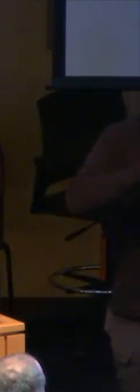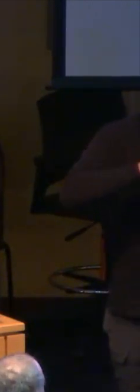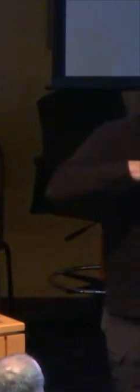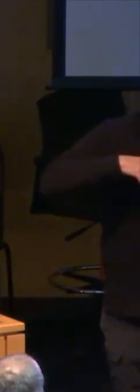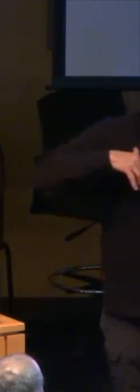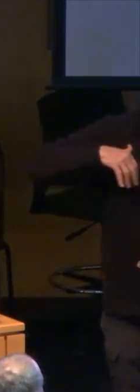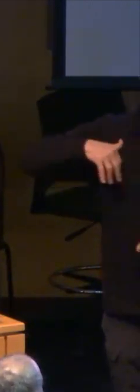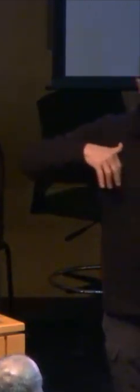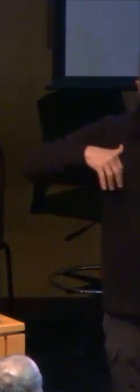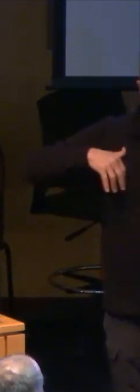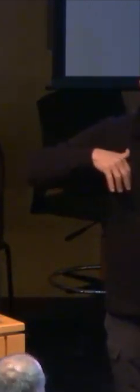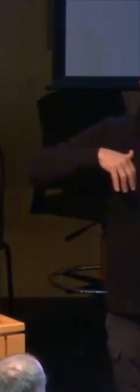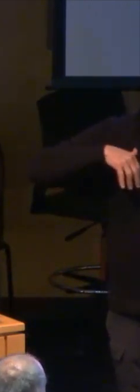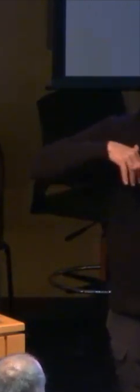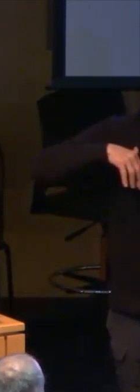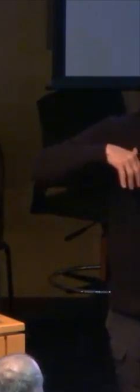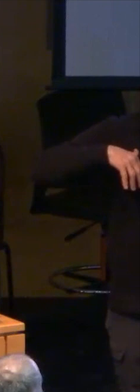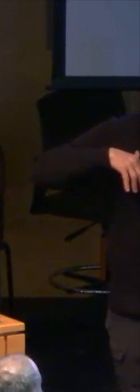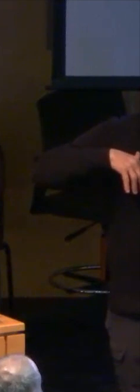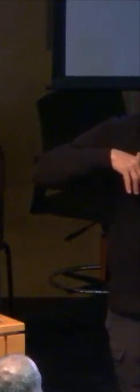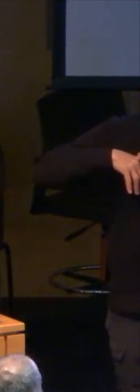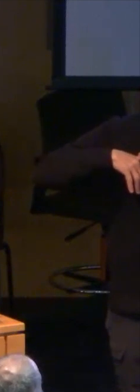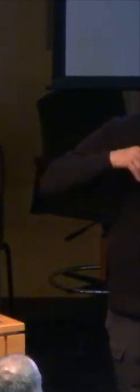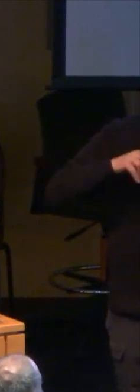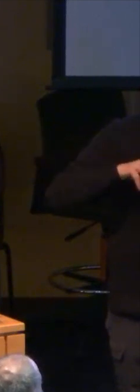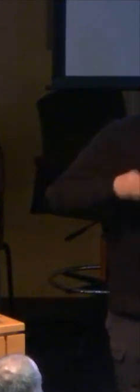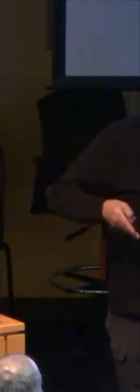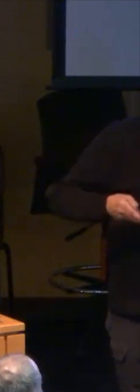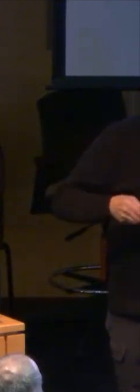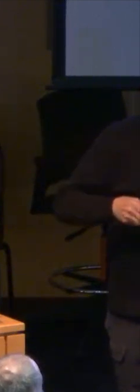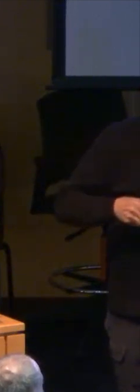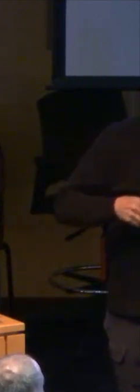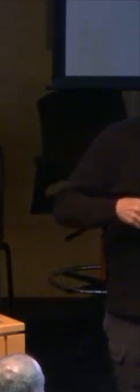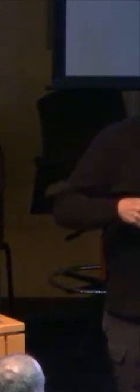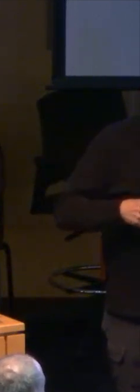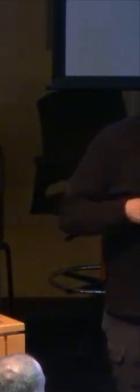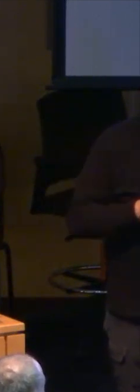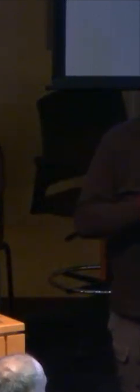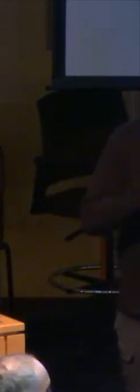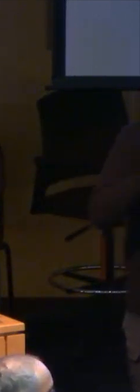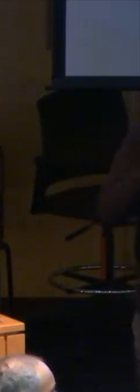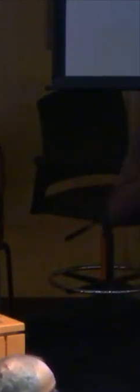work that we did with the ice sheet models. And that's correct. And I hope